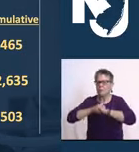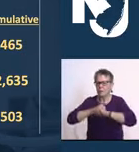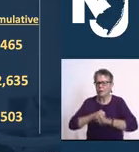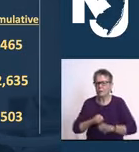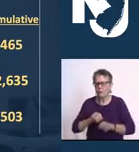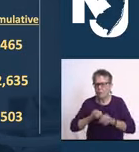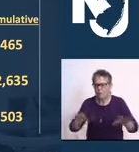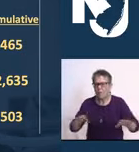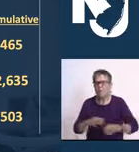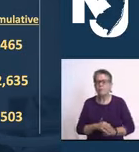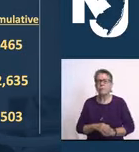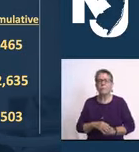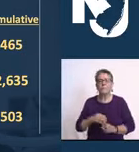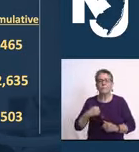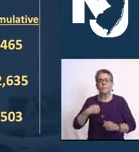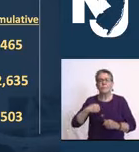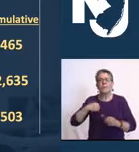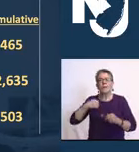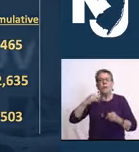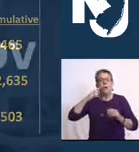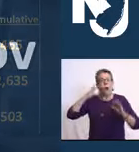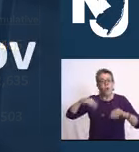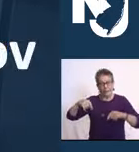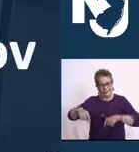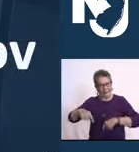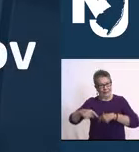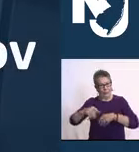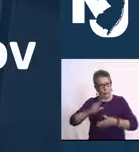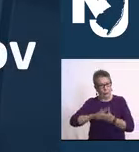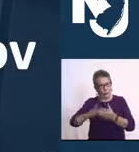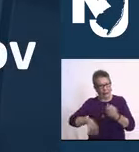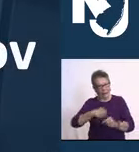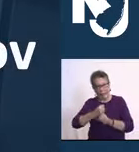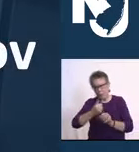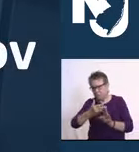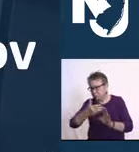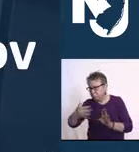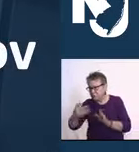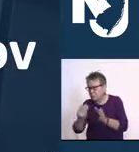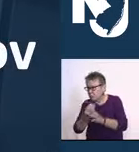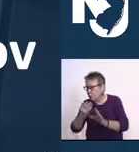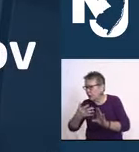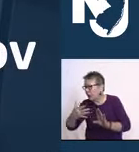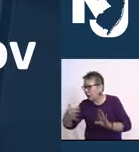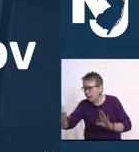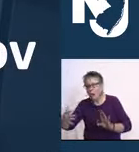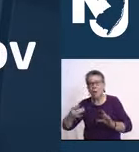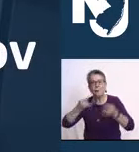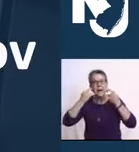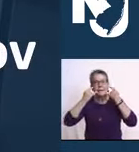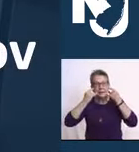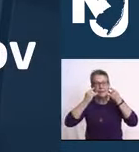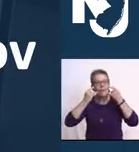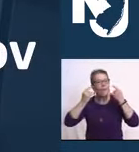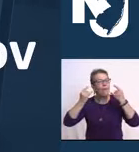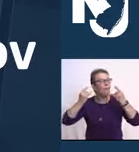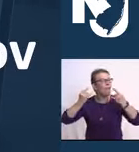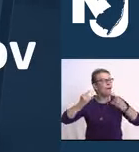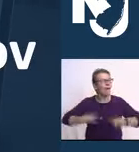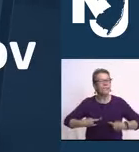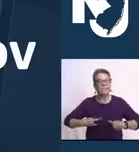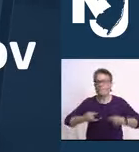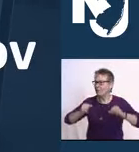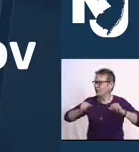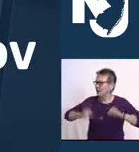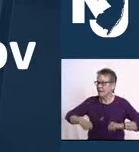in our schools. So that does it for the numbers. Let's move on and take a couple of minutes to remember